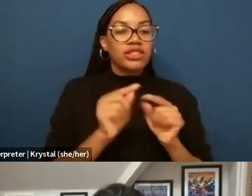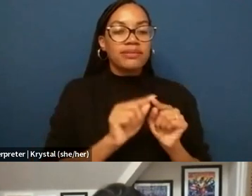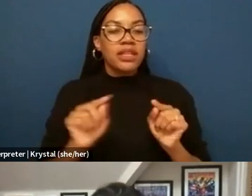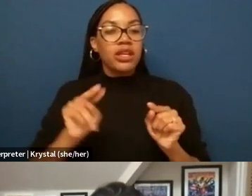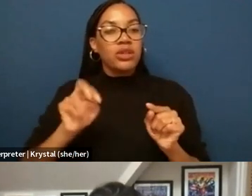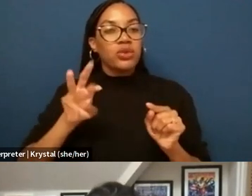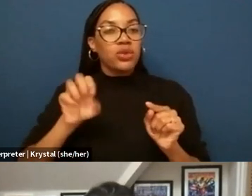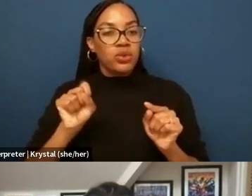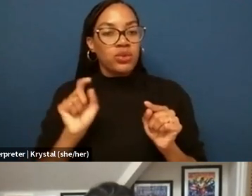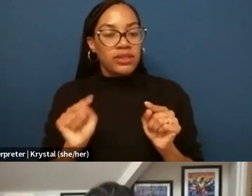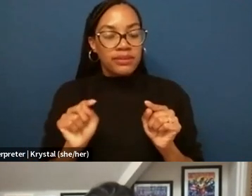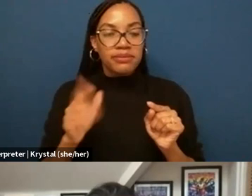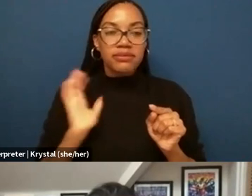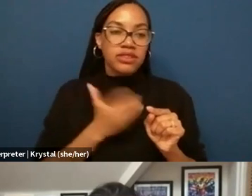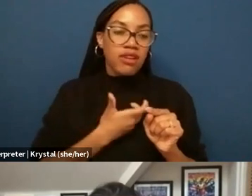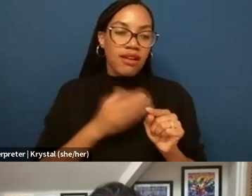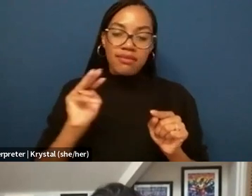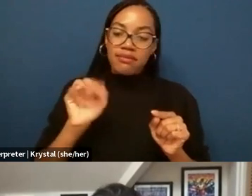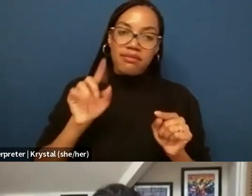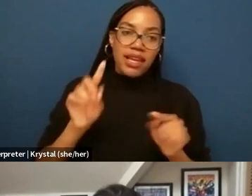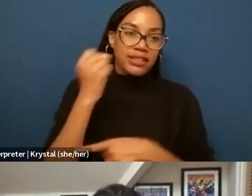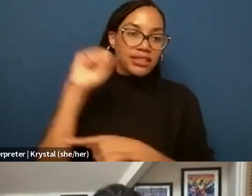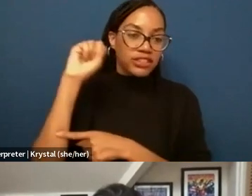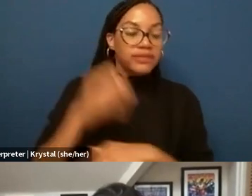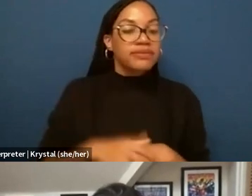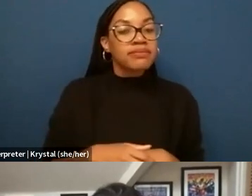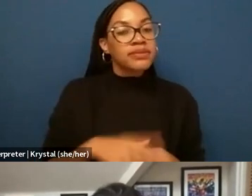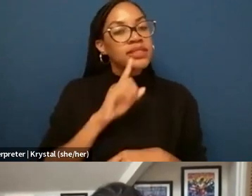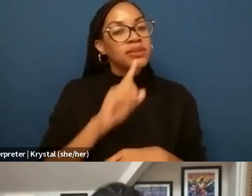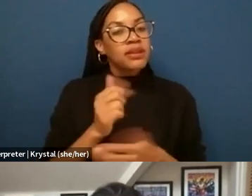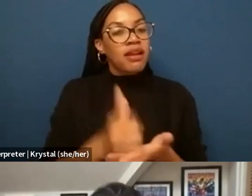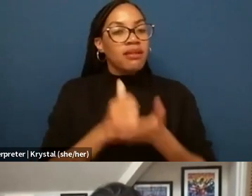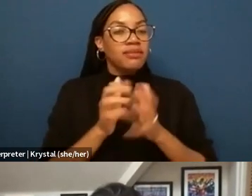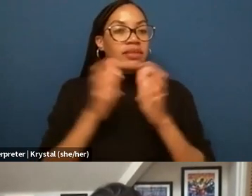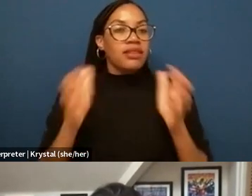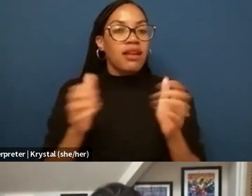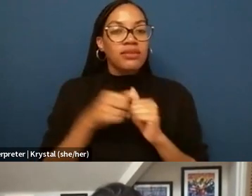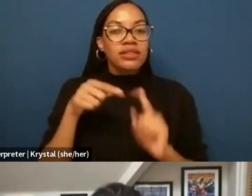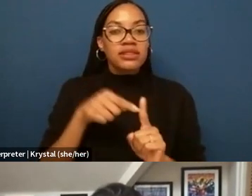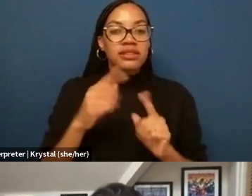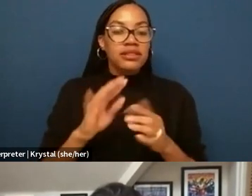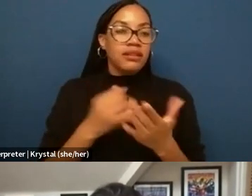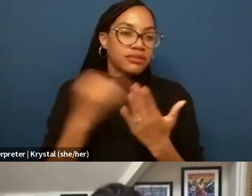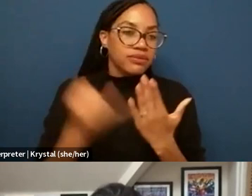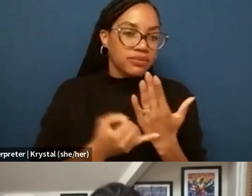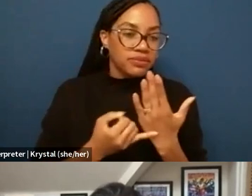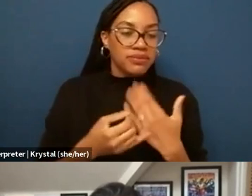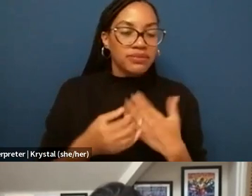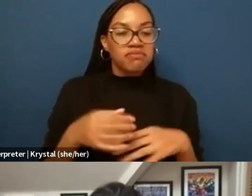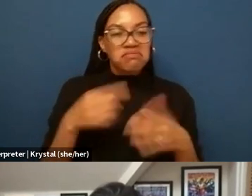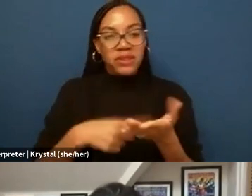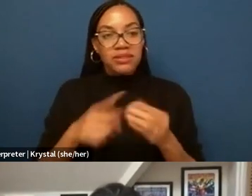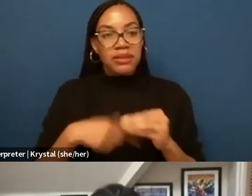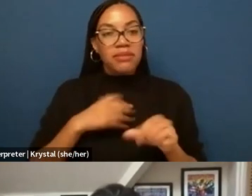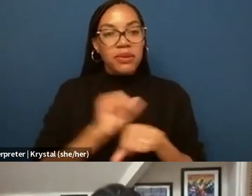that really brings me to what movements I'm involved in and what work I'm involved in. I am what